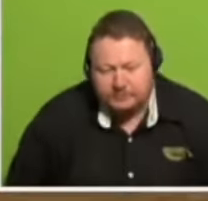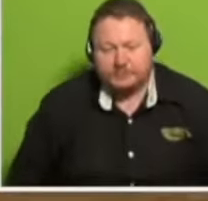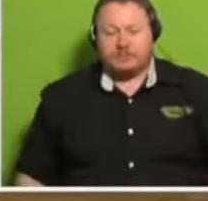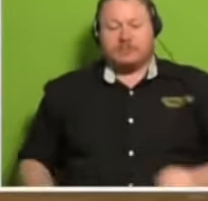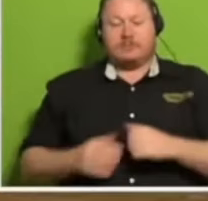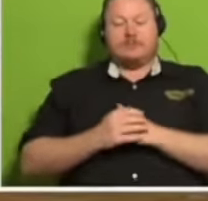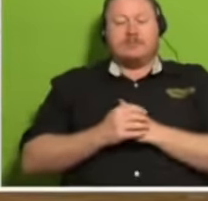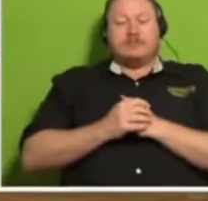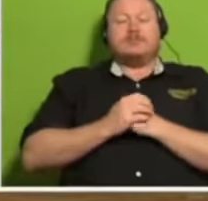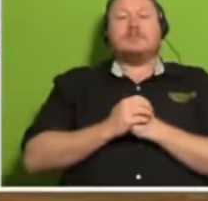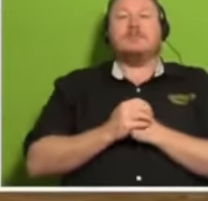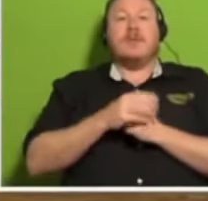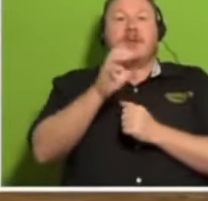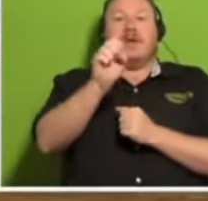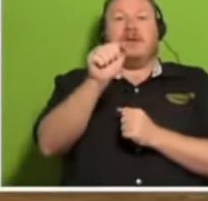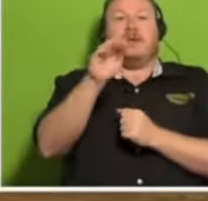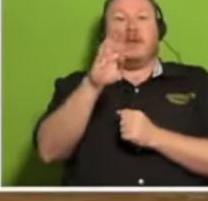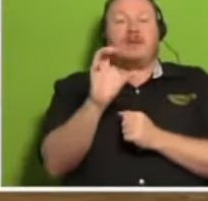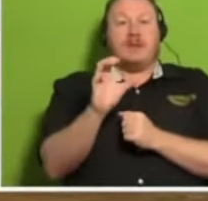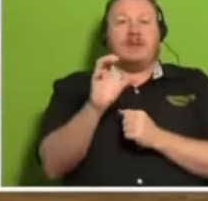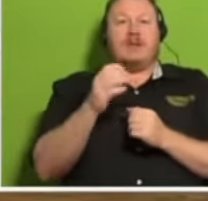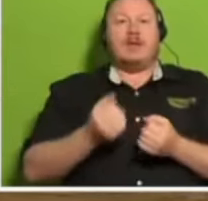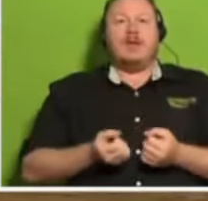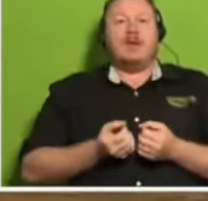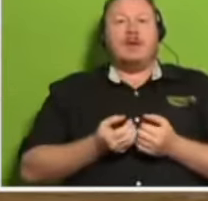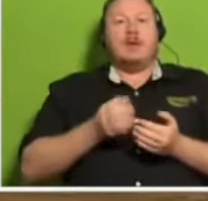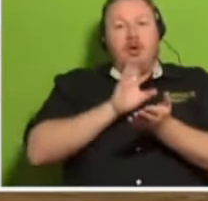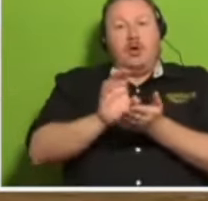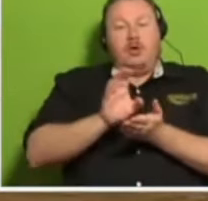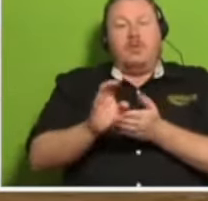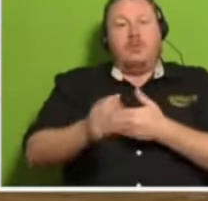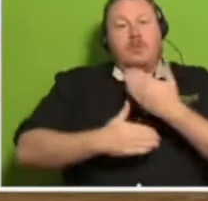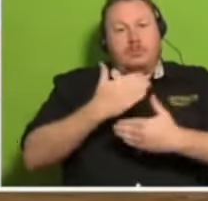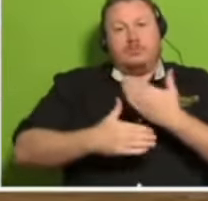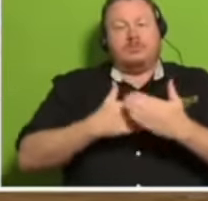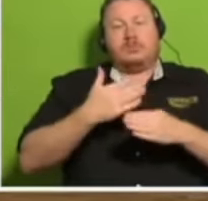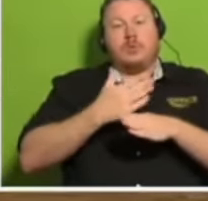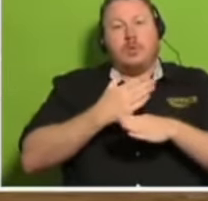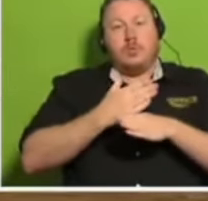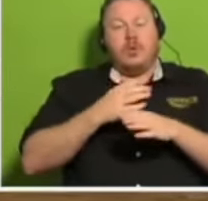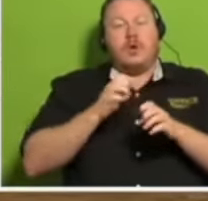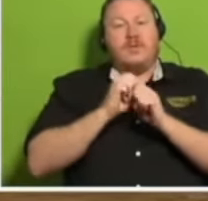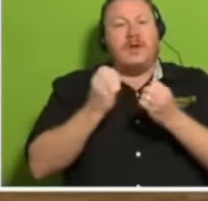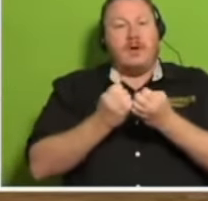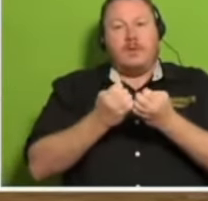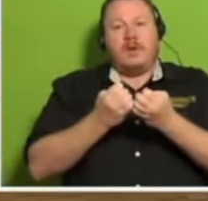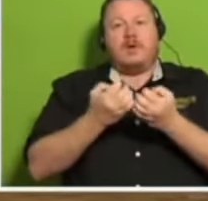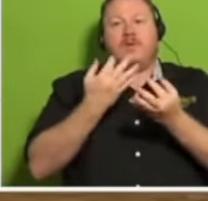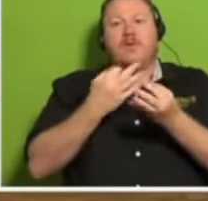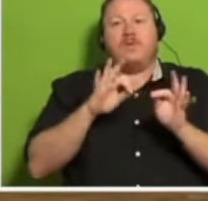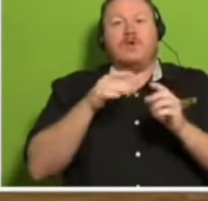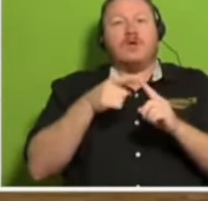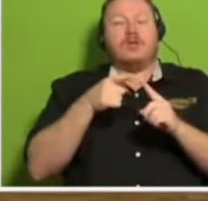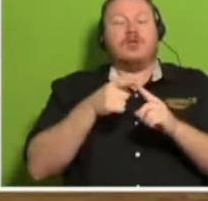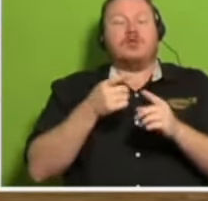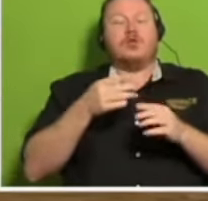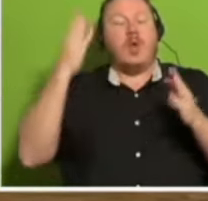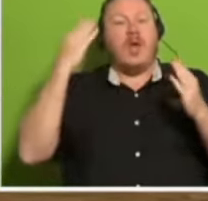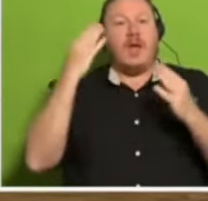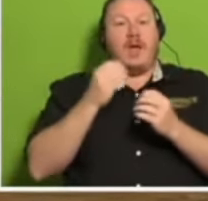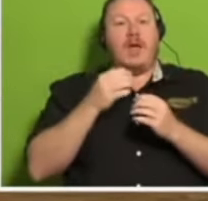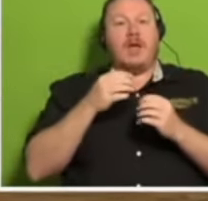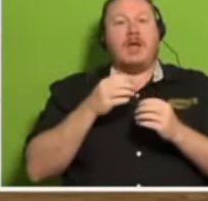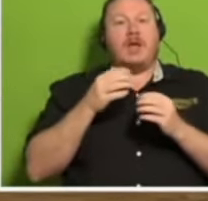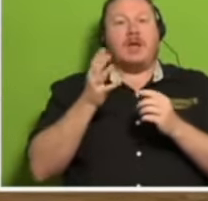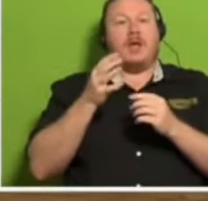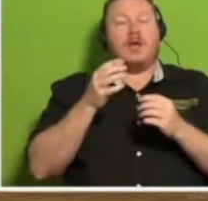While the SABC is contributing to processes to create a more conducive environment for free-to-air sports broadcasting, it